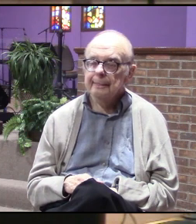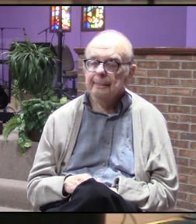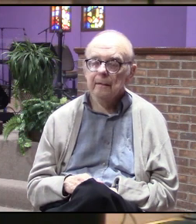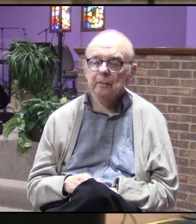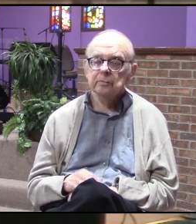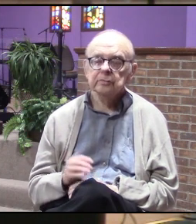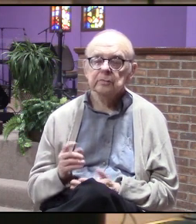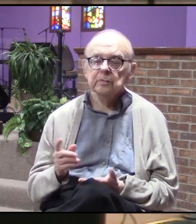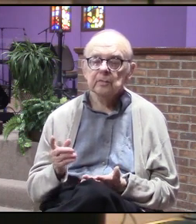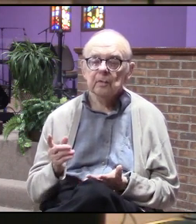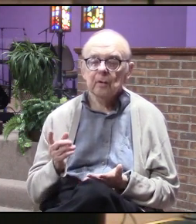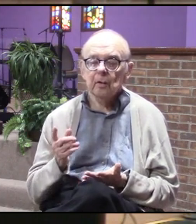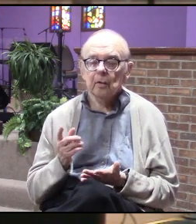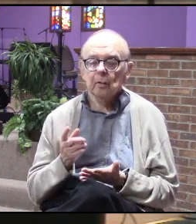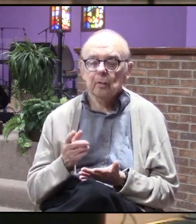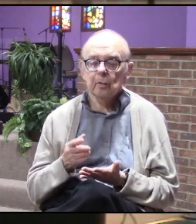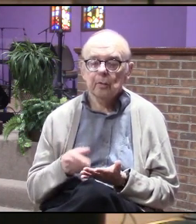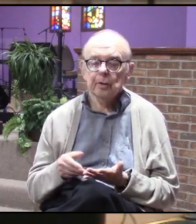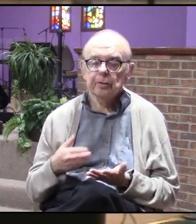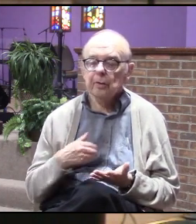What do you have in store?